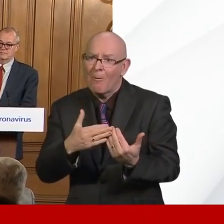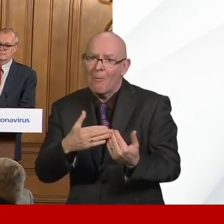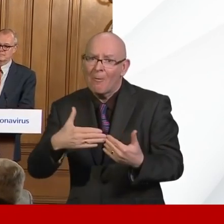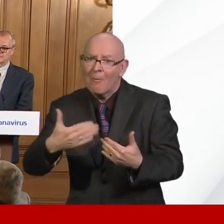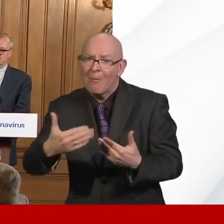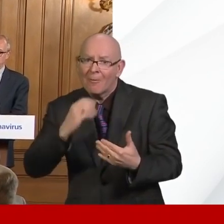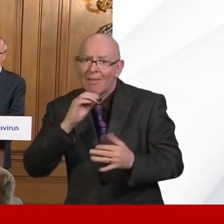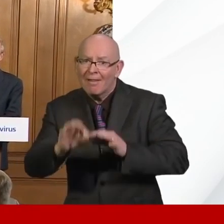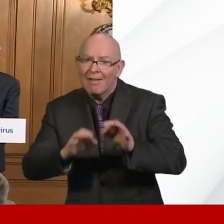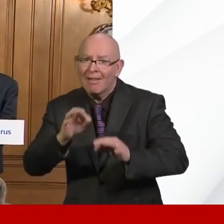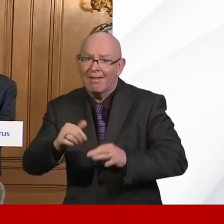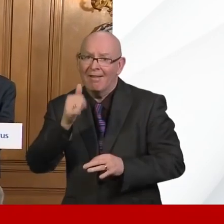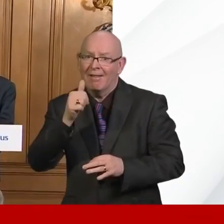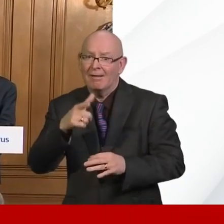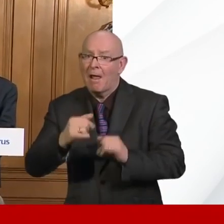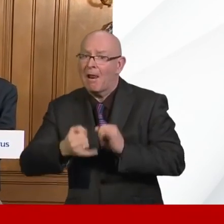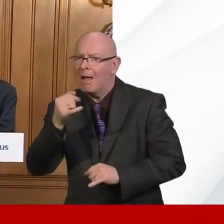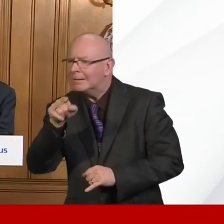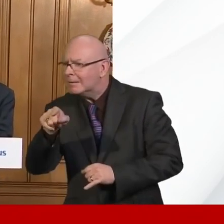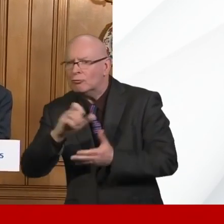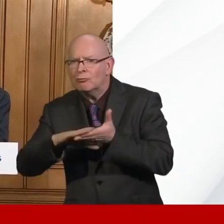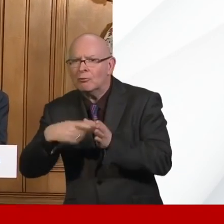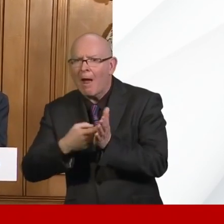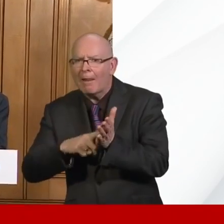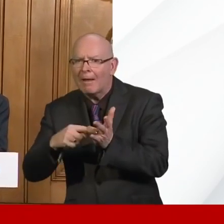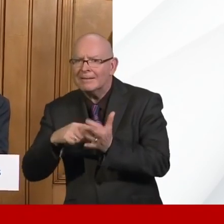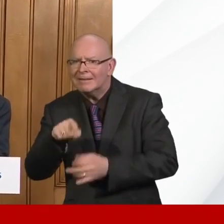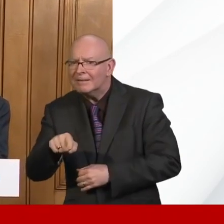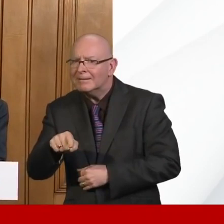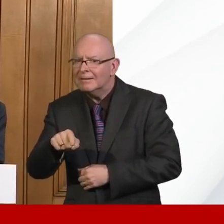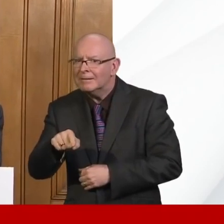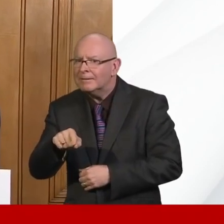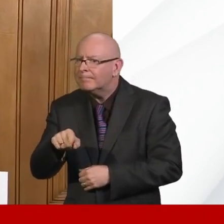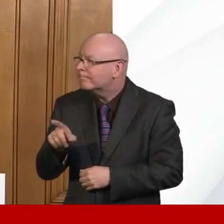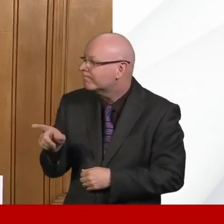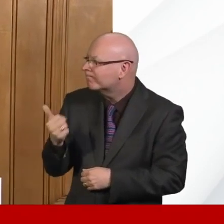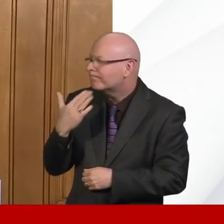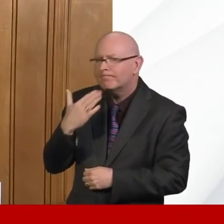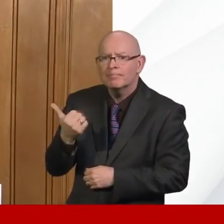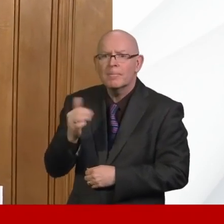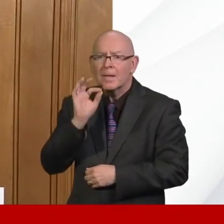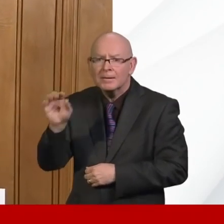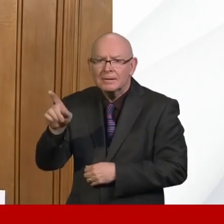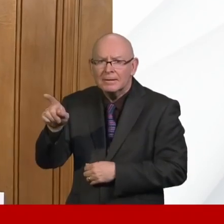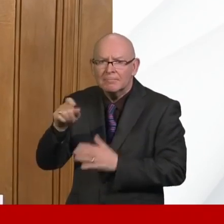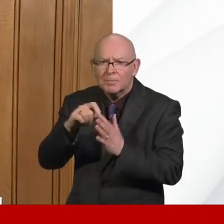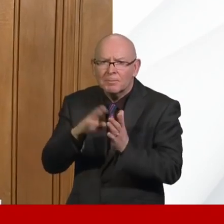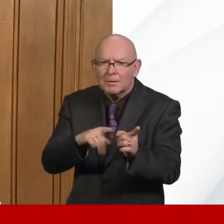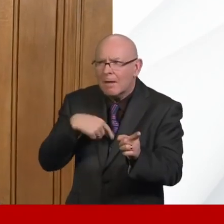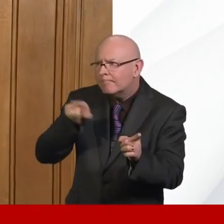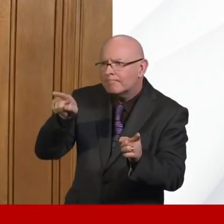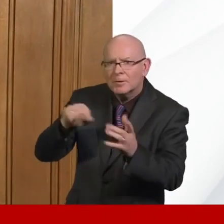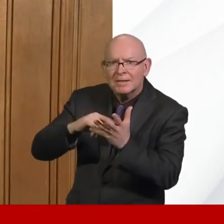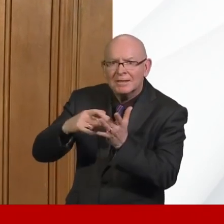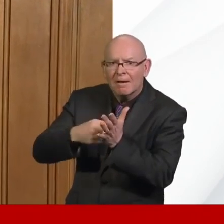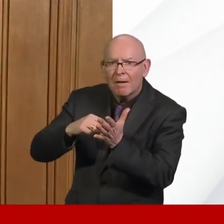your modelling of the results takes that into account? And secondly, Prime Minister, how would you describe the people who